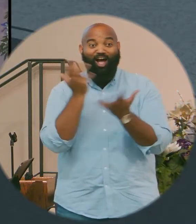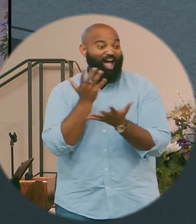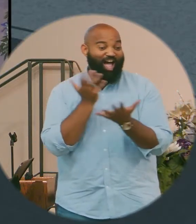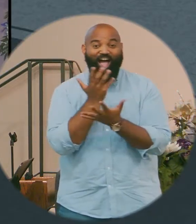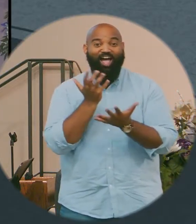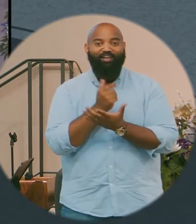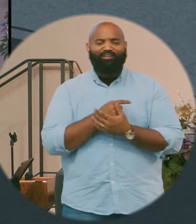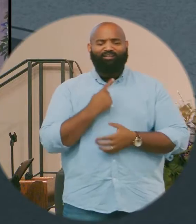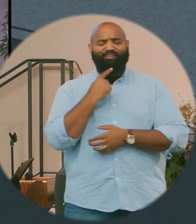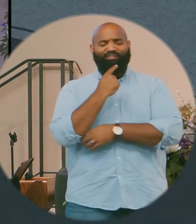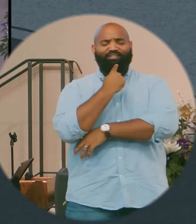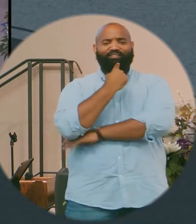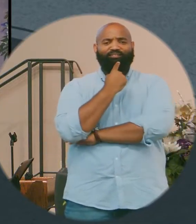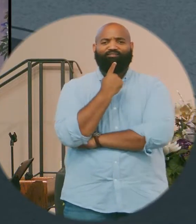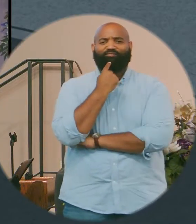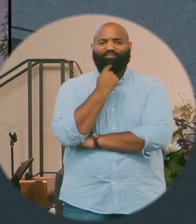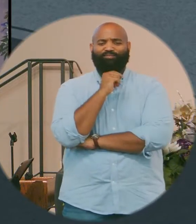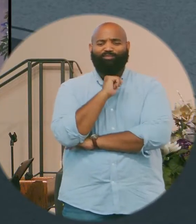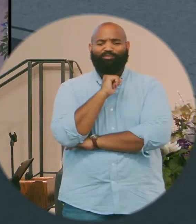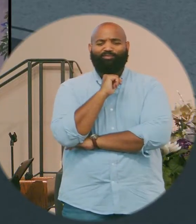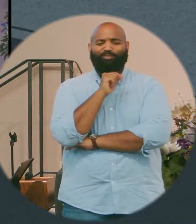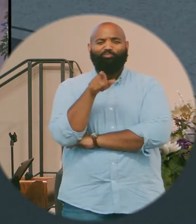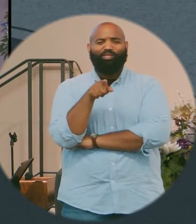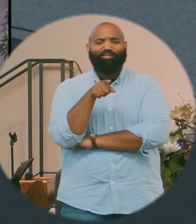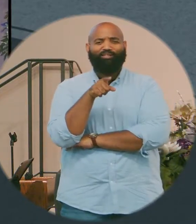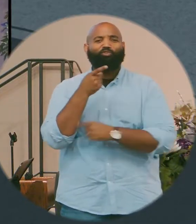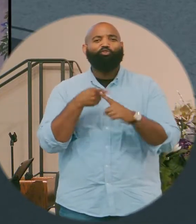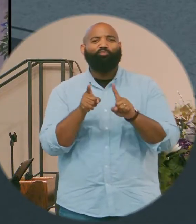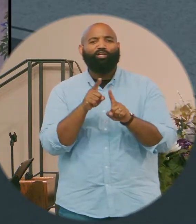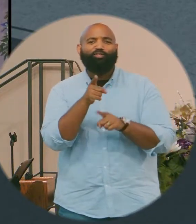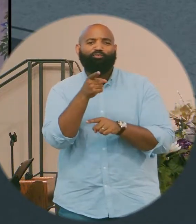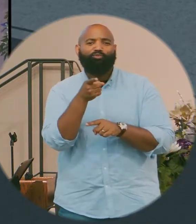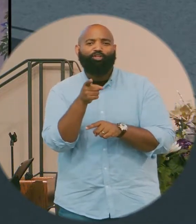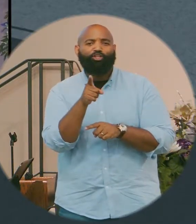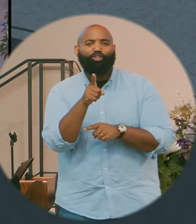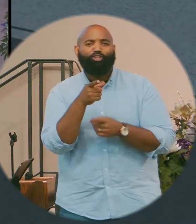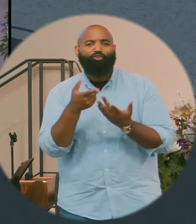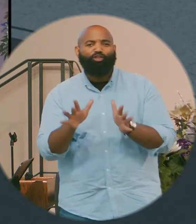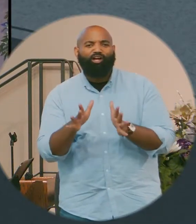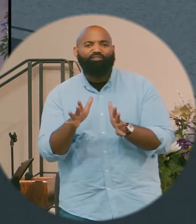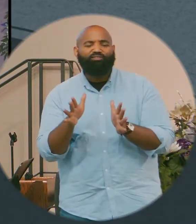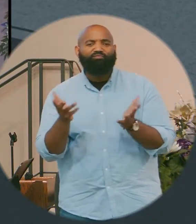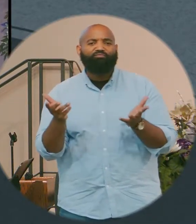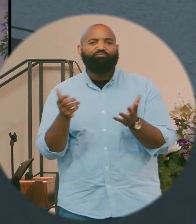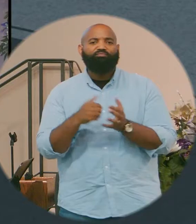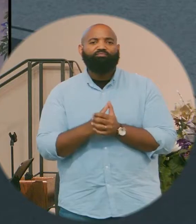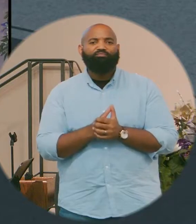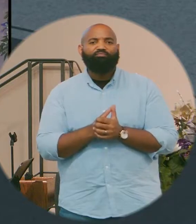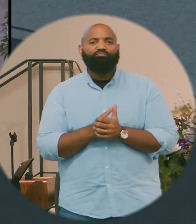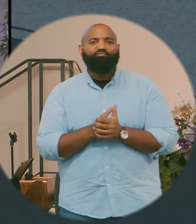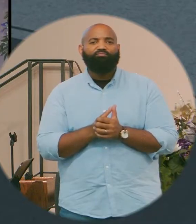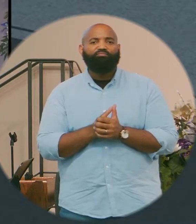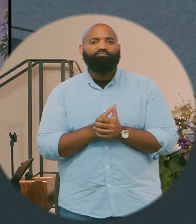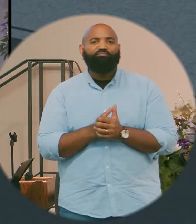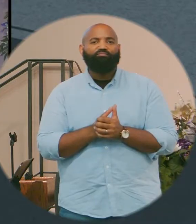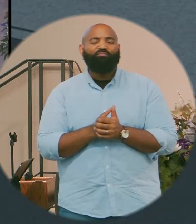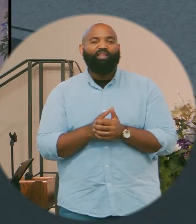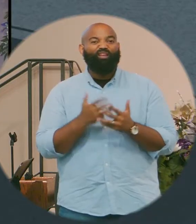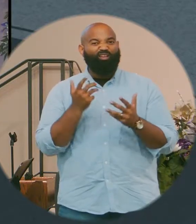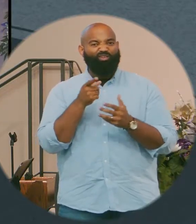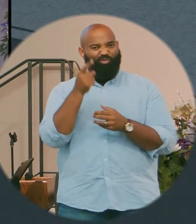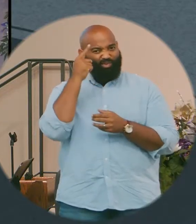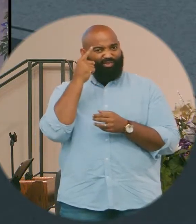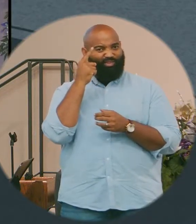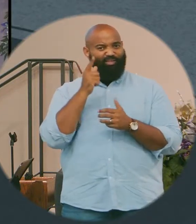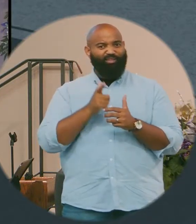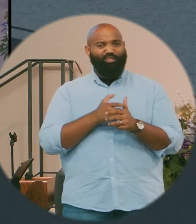I said, "But you came in next to last." She said, "Oh, you think cross country is about cross